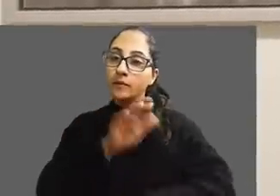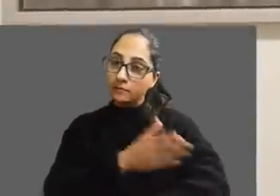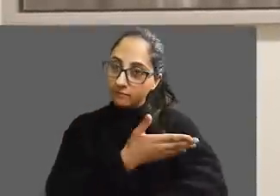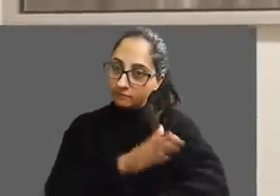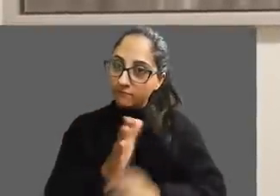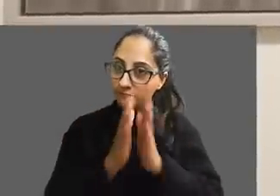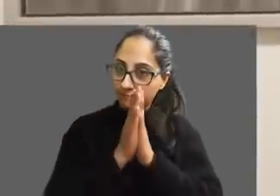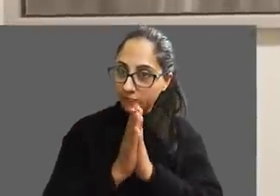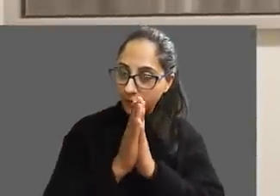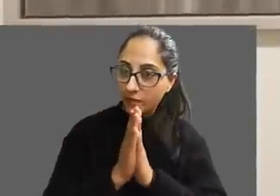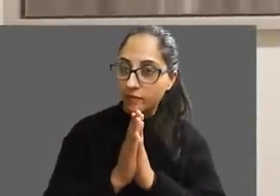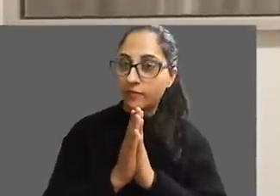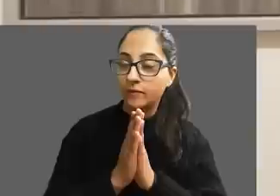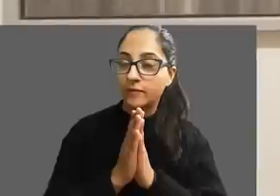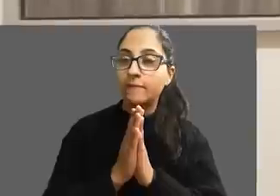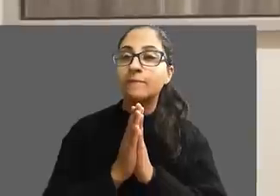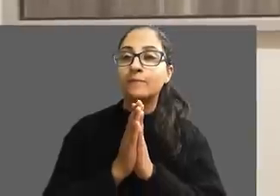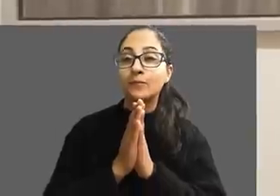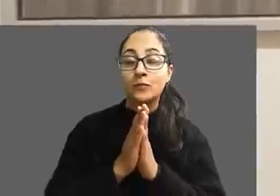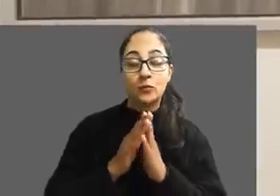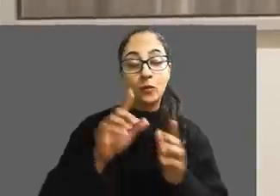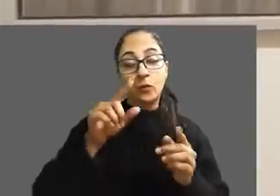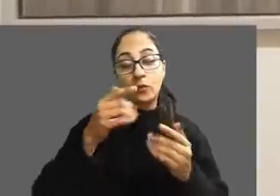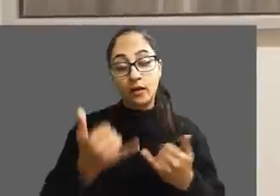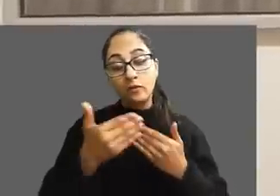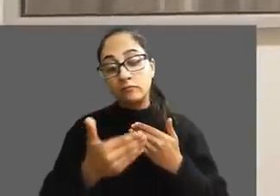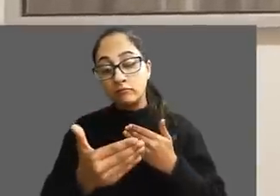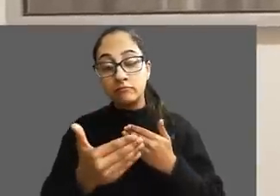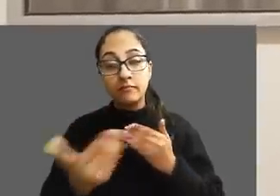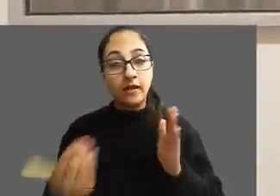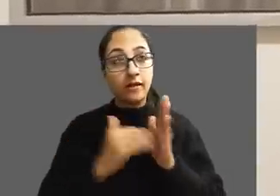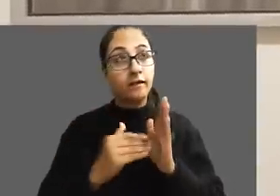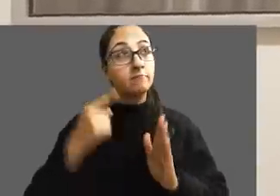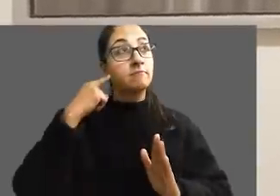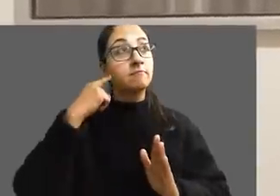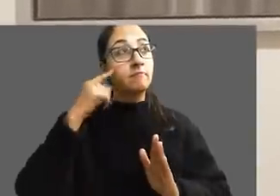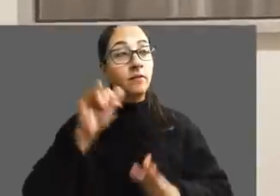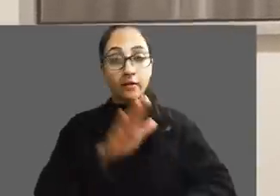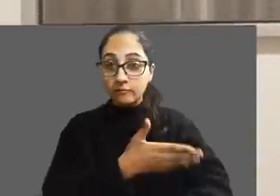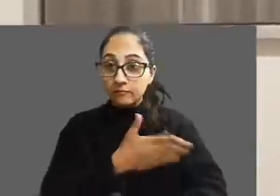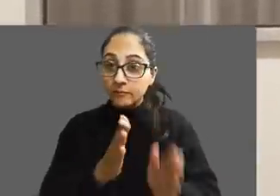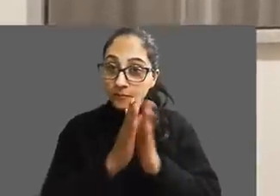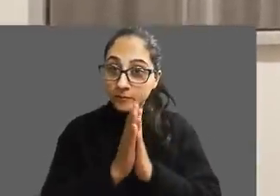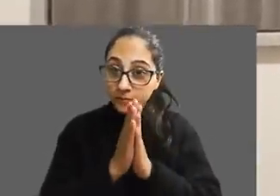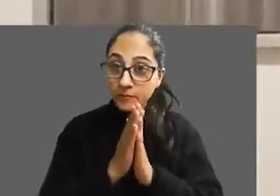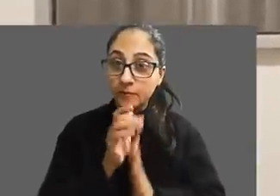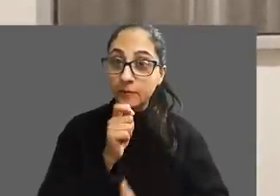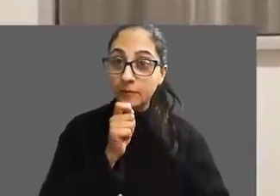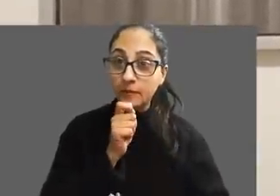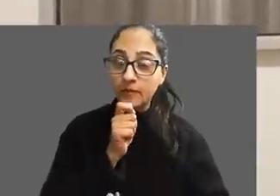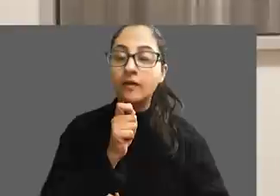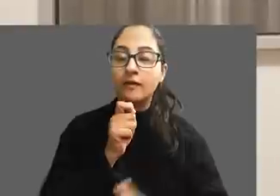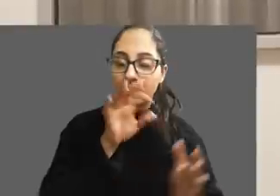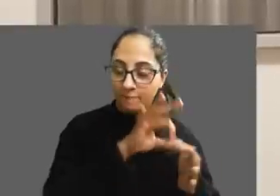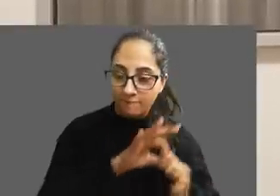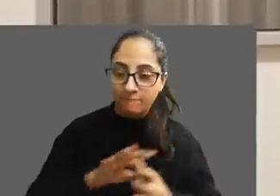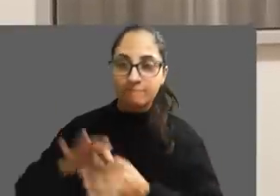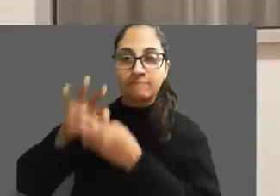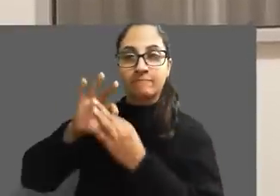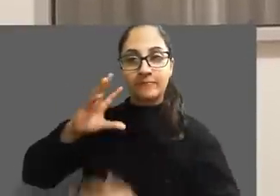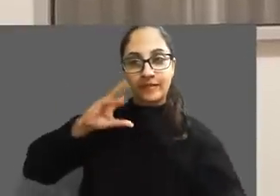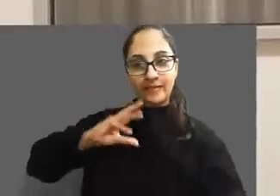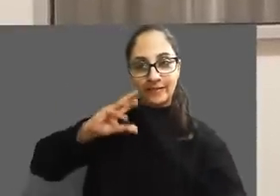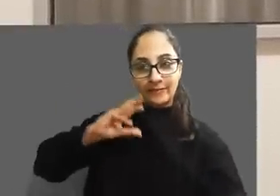Jeevala Satguru Sathe, and for that reason, that Ginan has a very special place in my heart. That